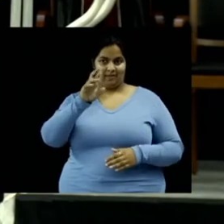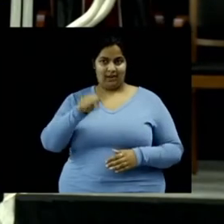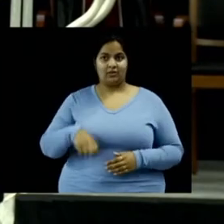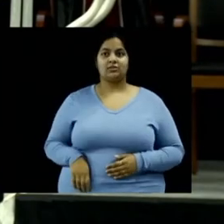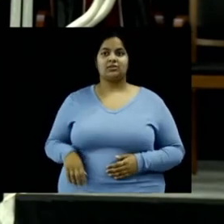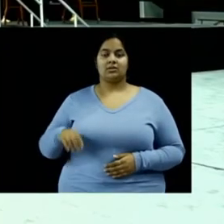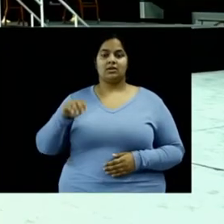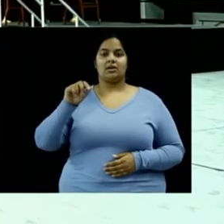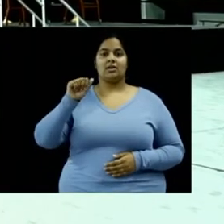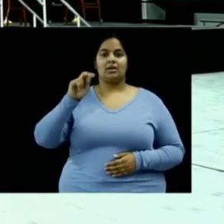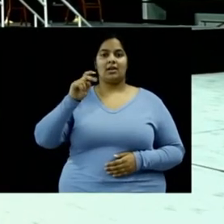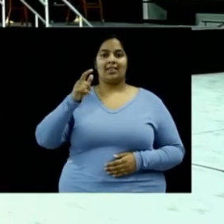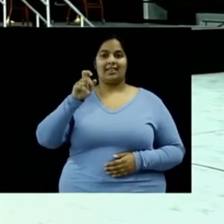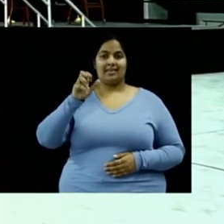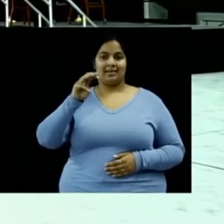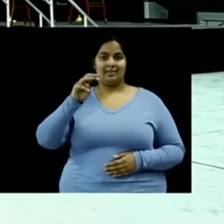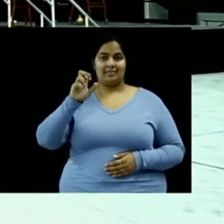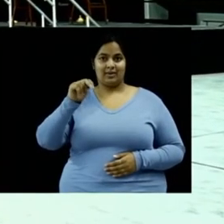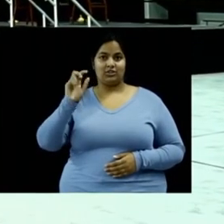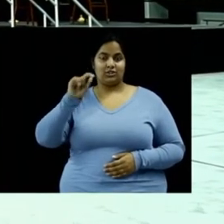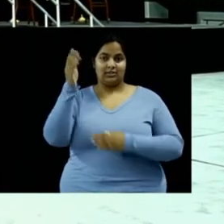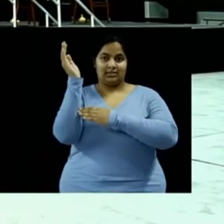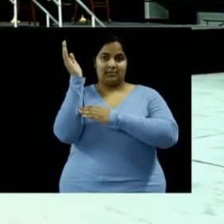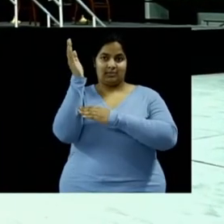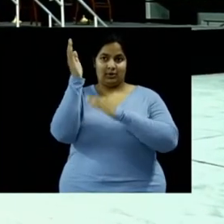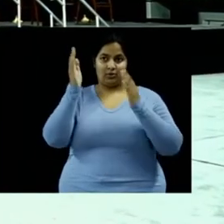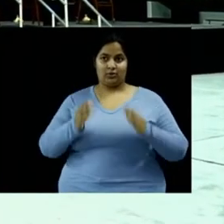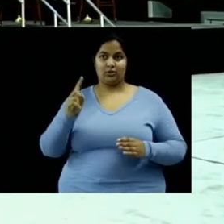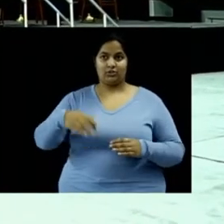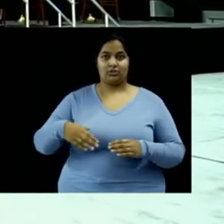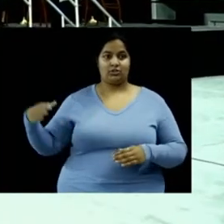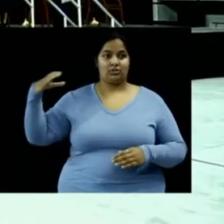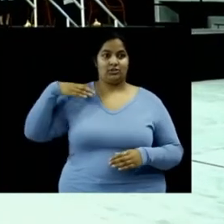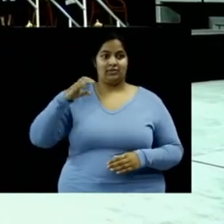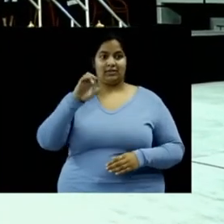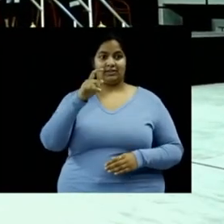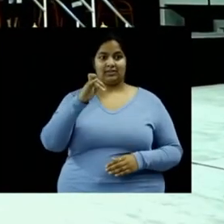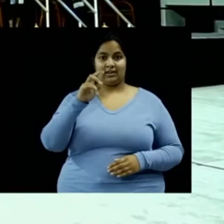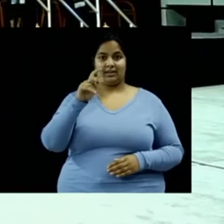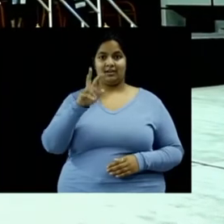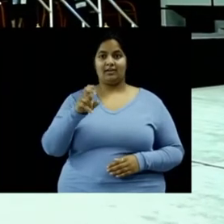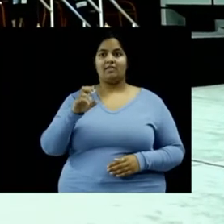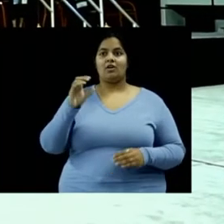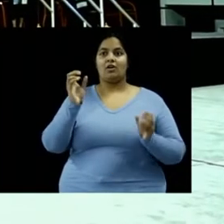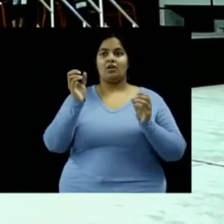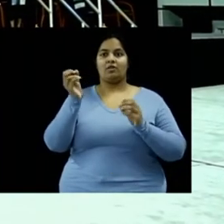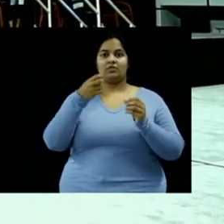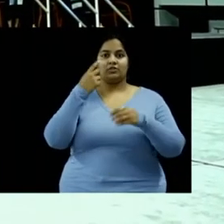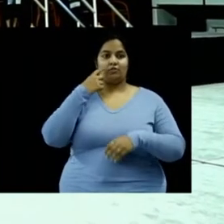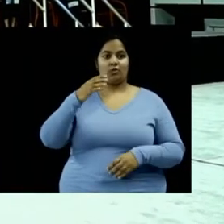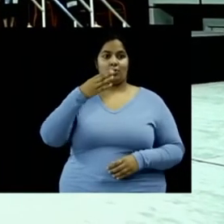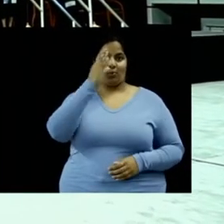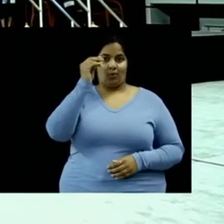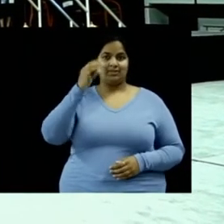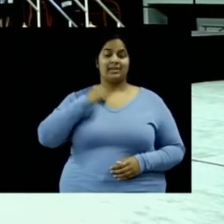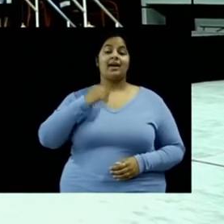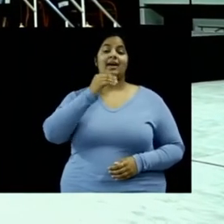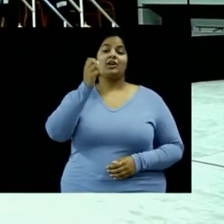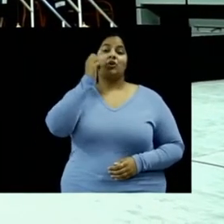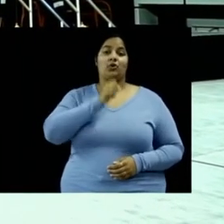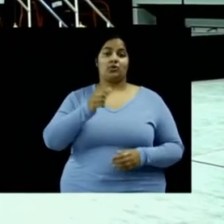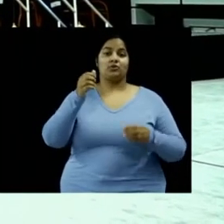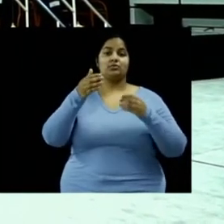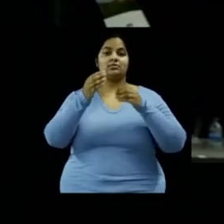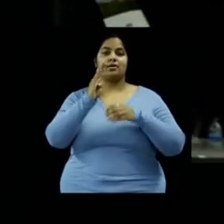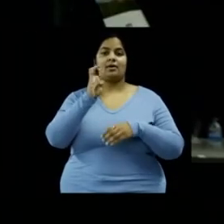Newman, our commencement speaker. She is the Chief Executive Officer of the Boys and Girls Club of Brazoria County, and